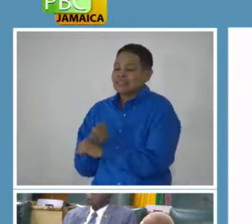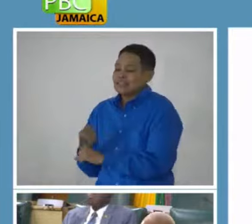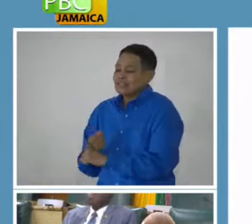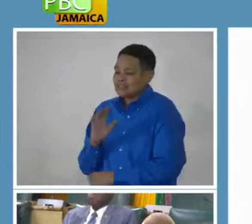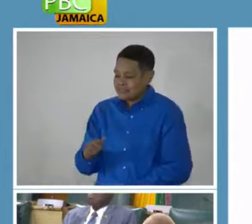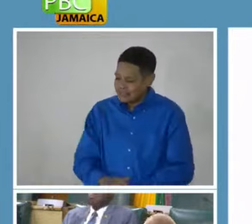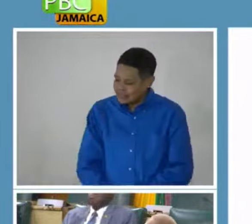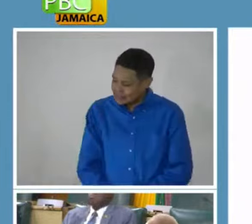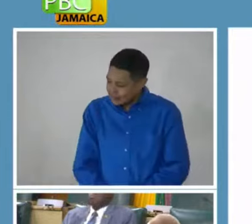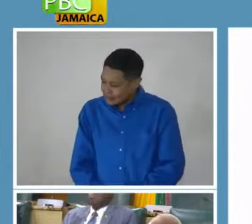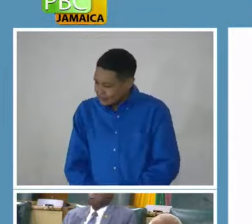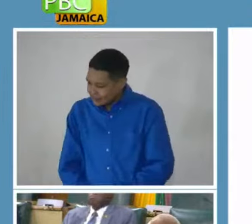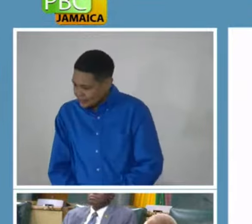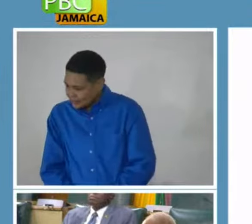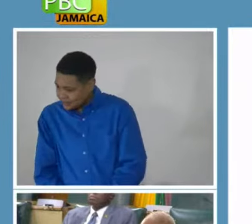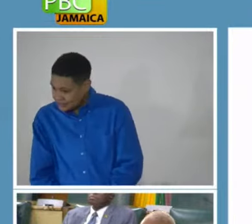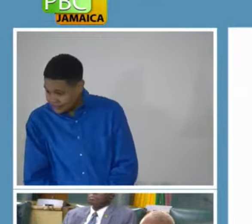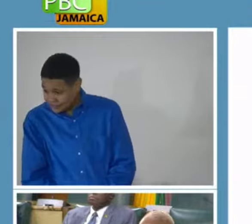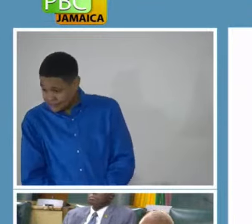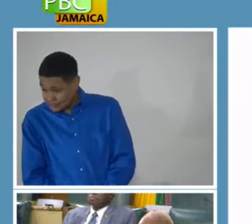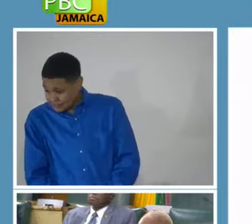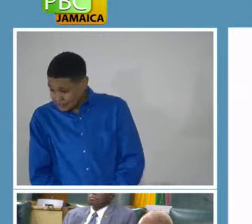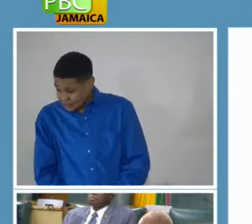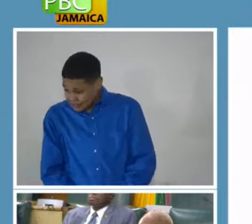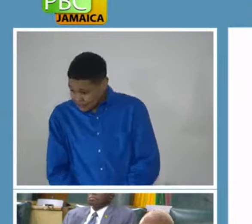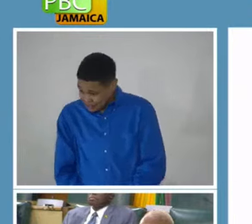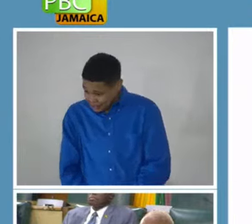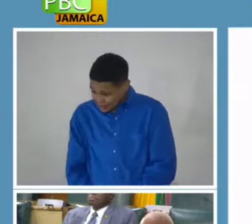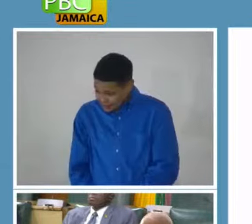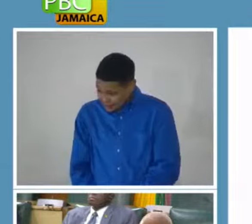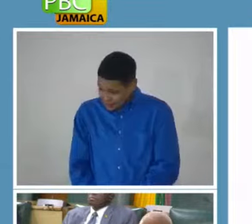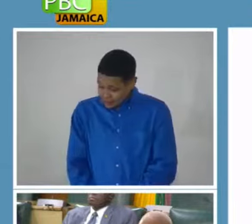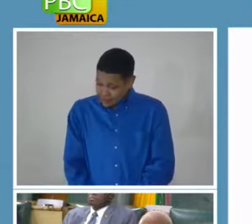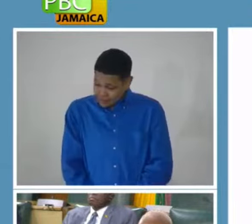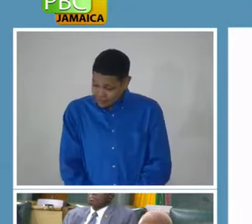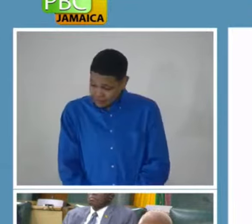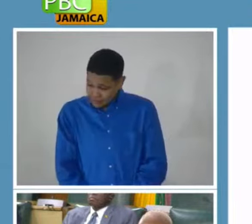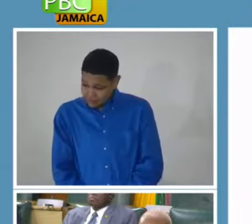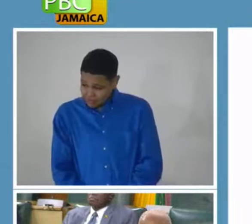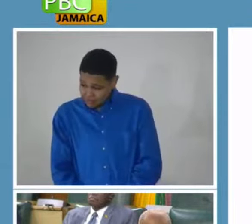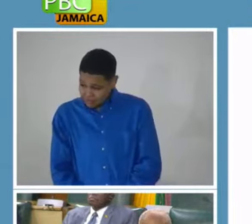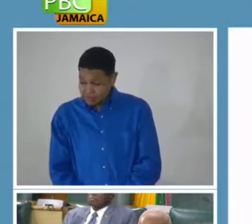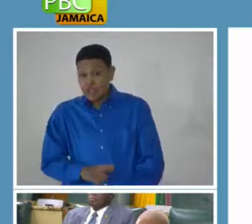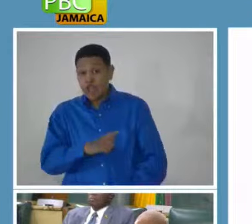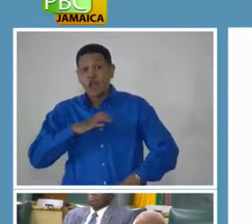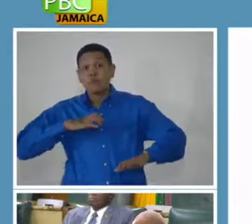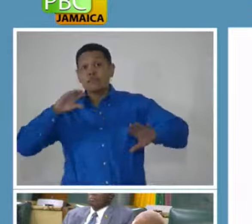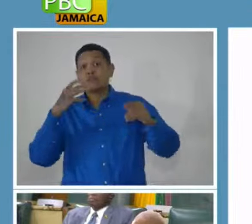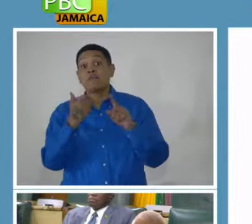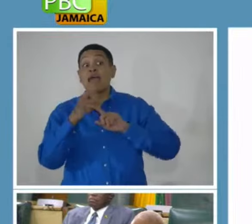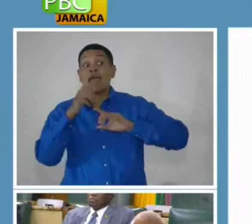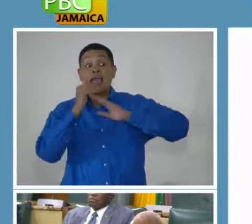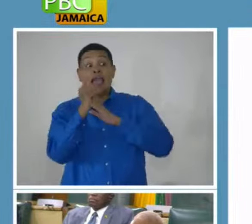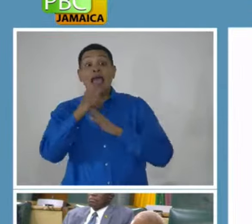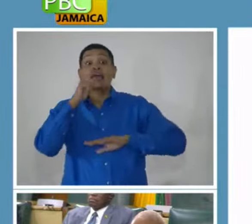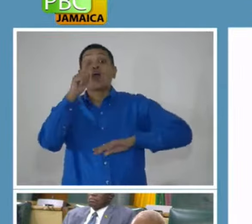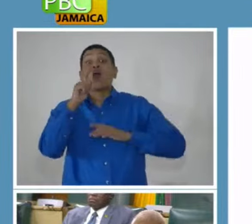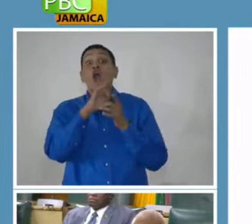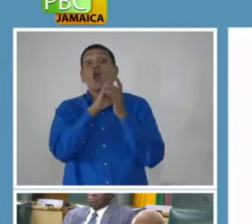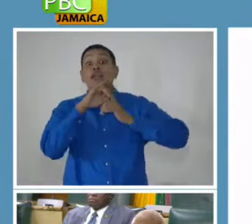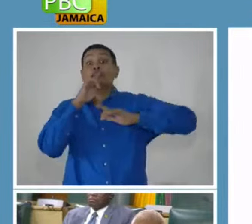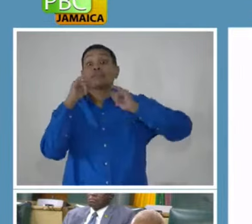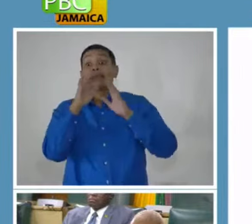Trade Statistics. This means the committee provides guidance, coordinates and standardizes business